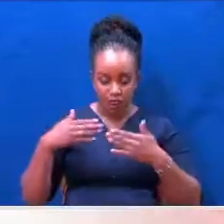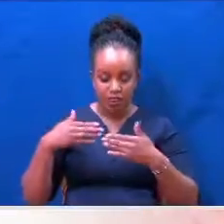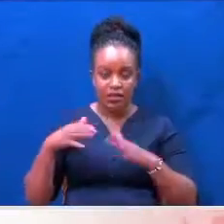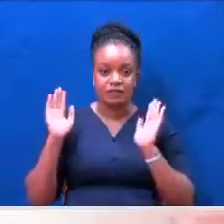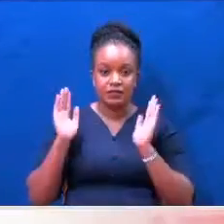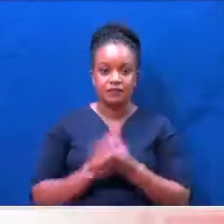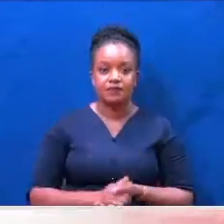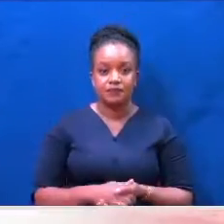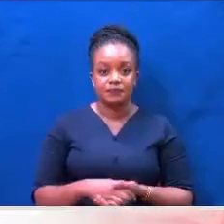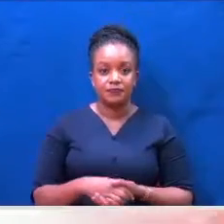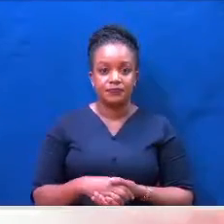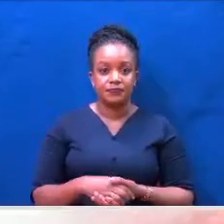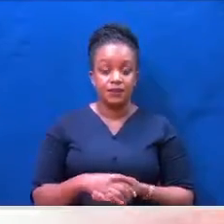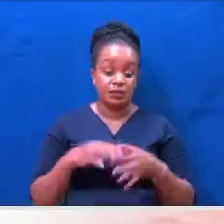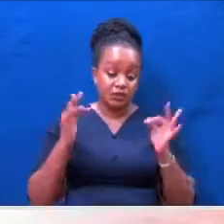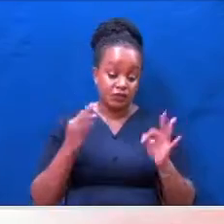end.